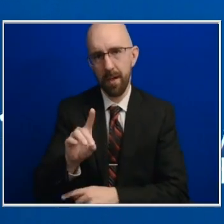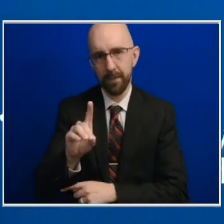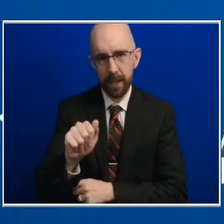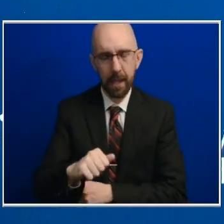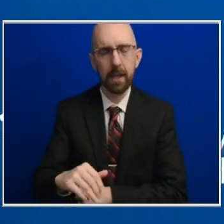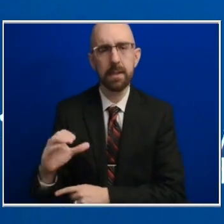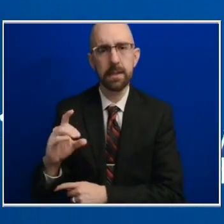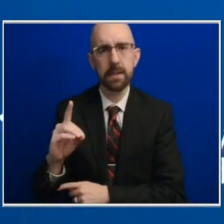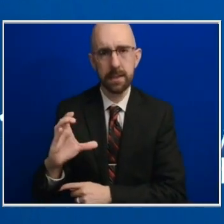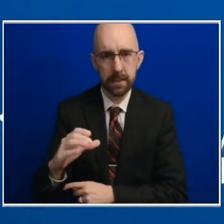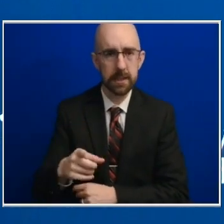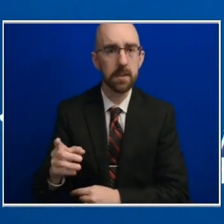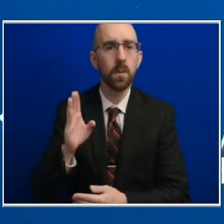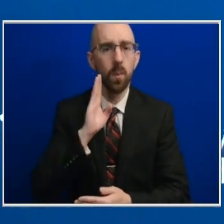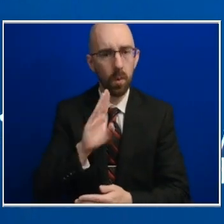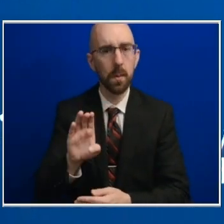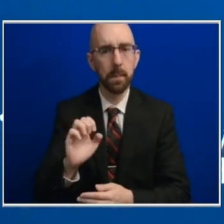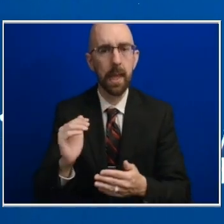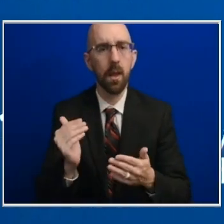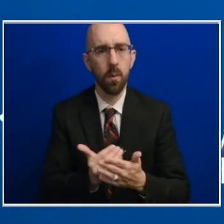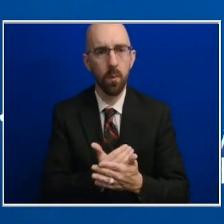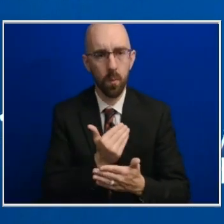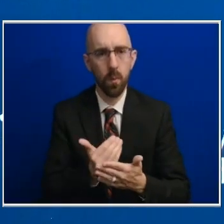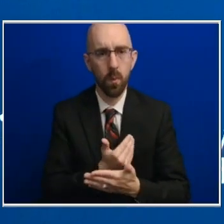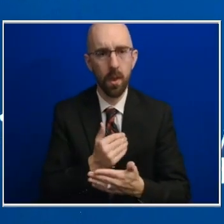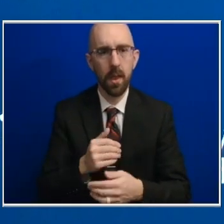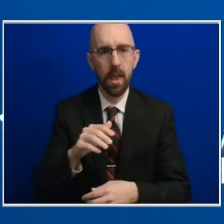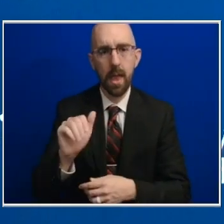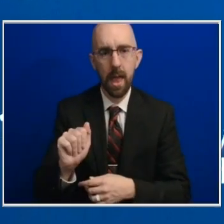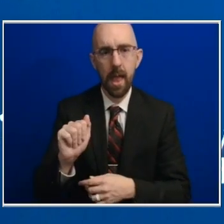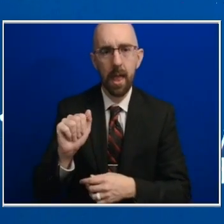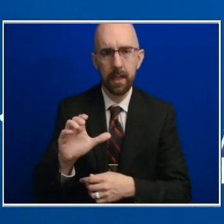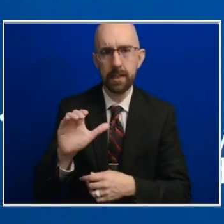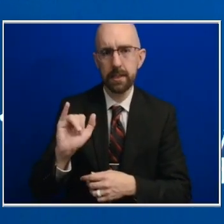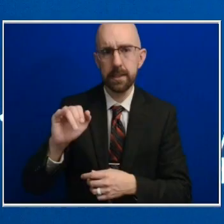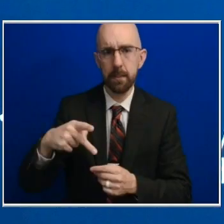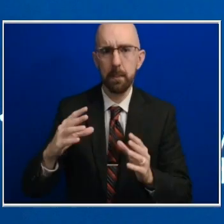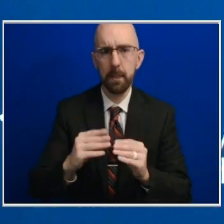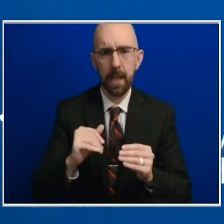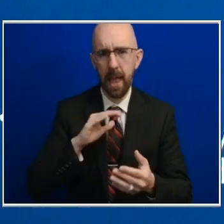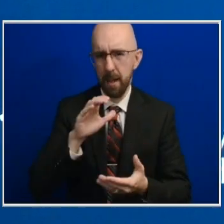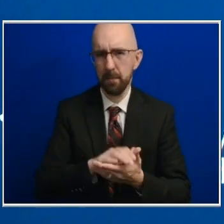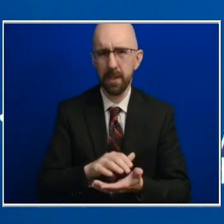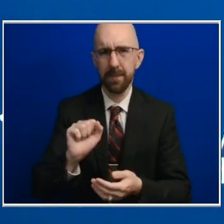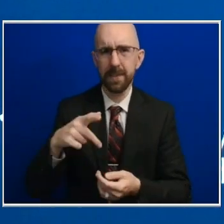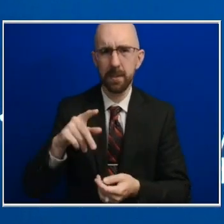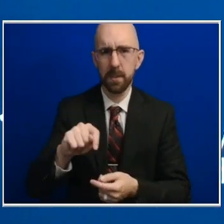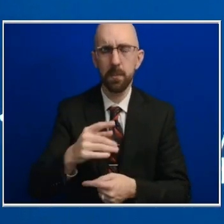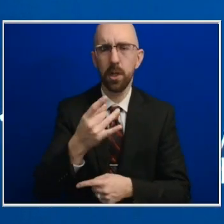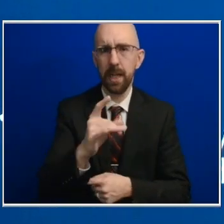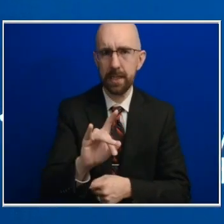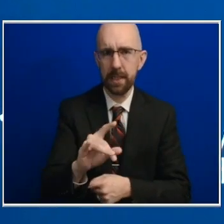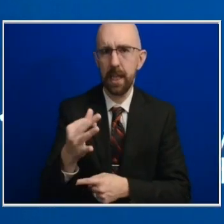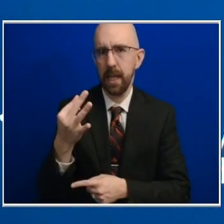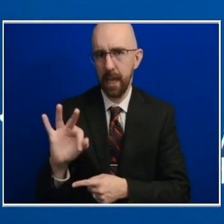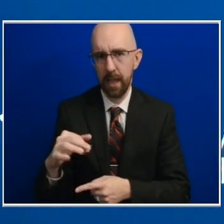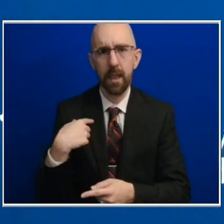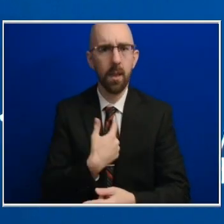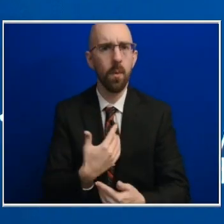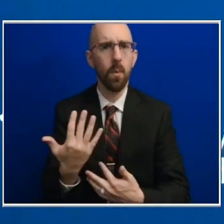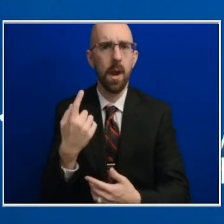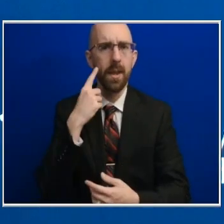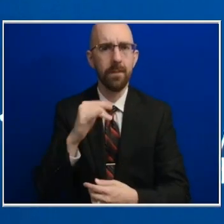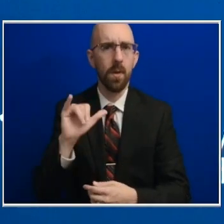There will be a new ACIP meeting, I believe September 18th and 19th. We are awaiting those